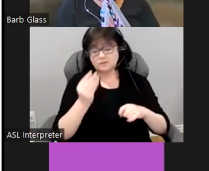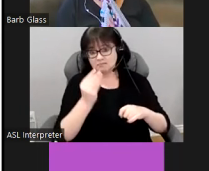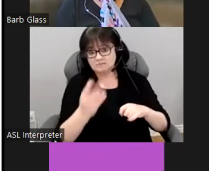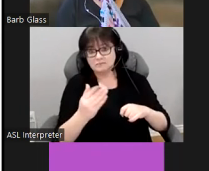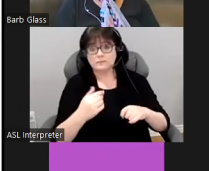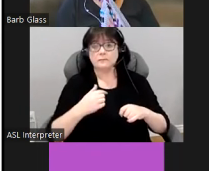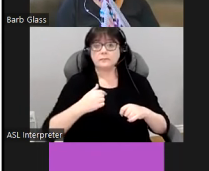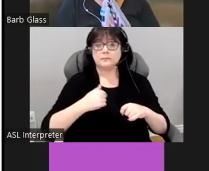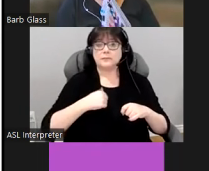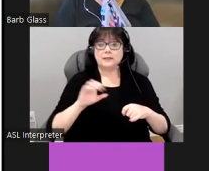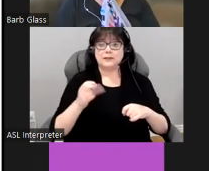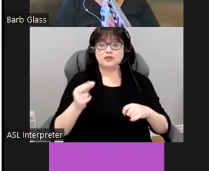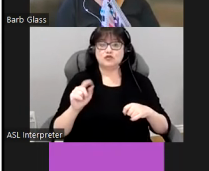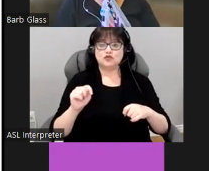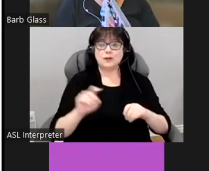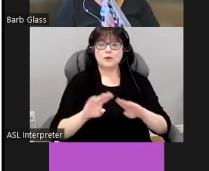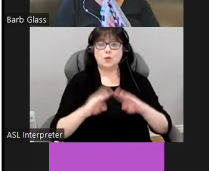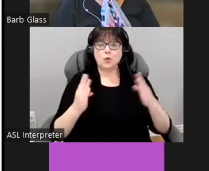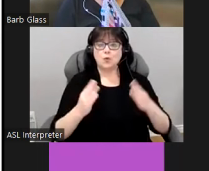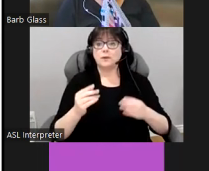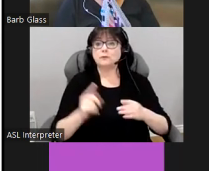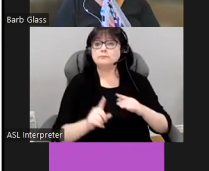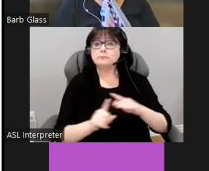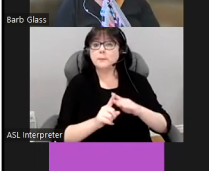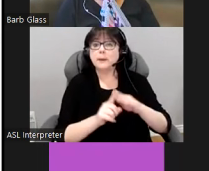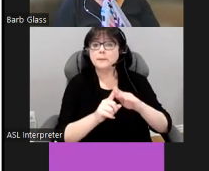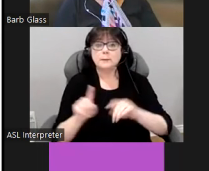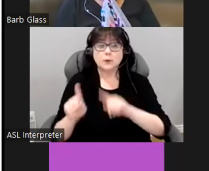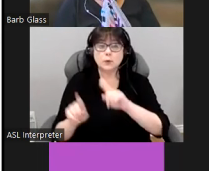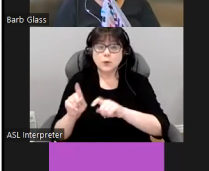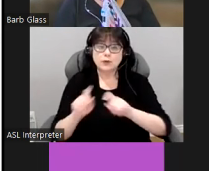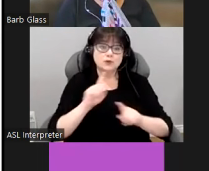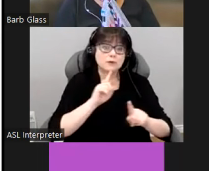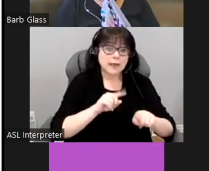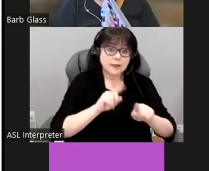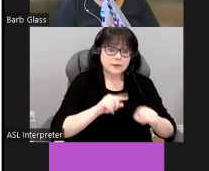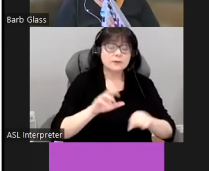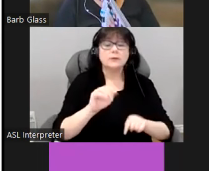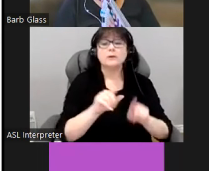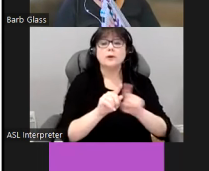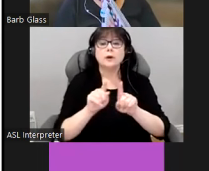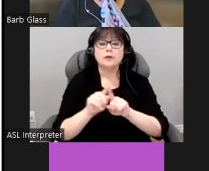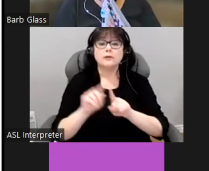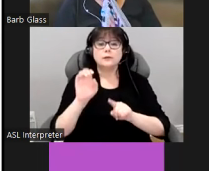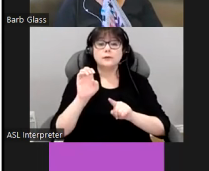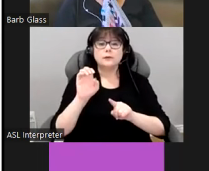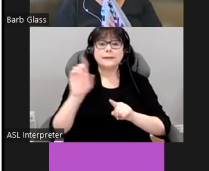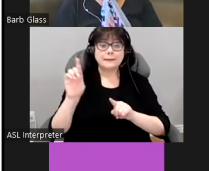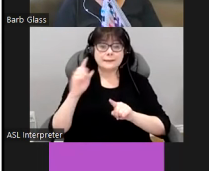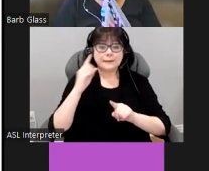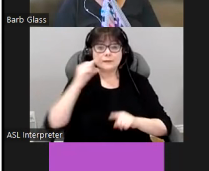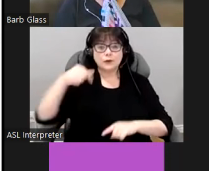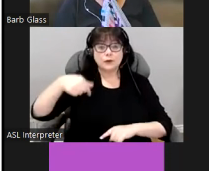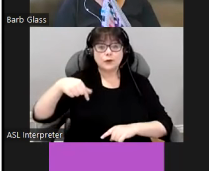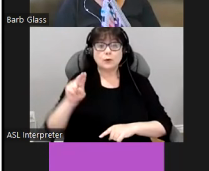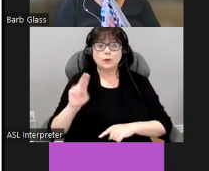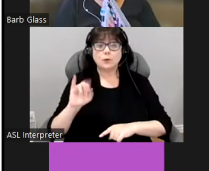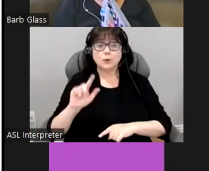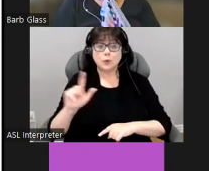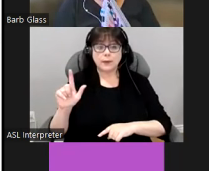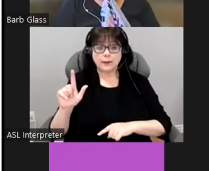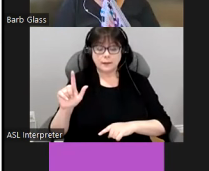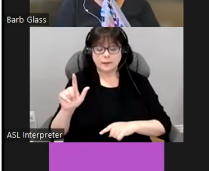questions as they come up. And welcome also to Heather Robinette, who's the executive director at Quill and also chairs